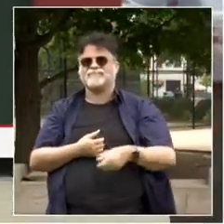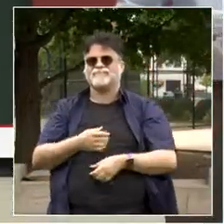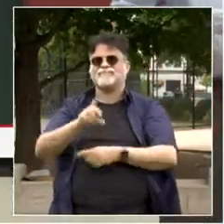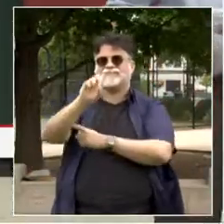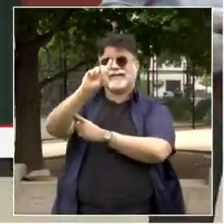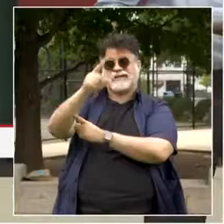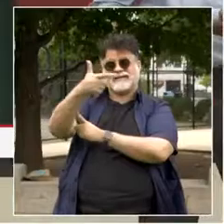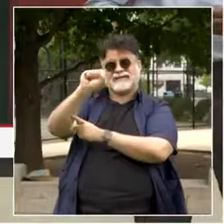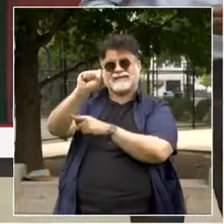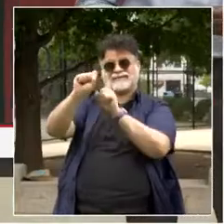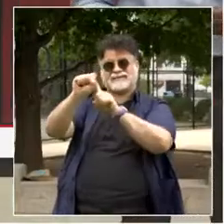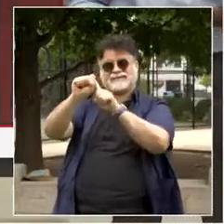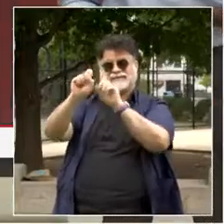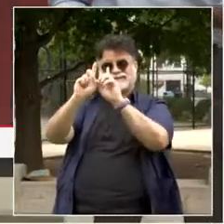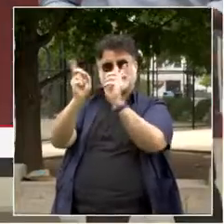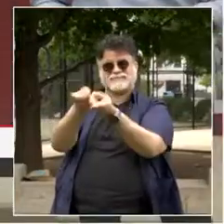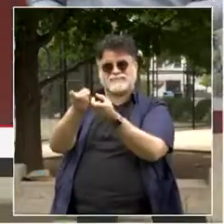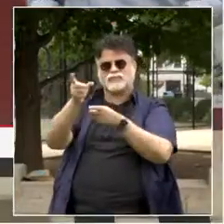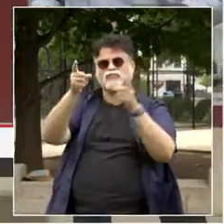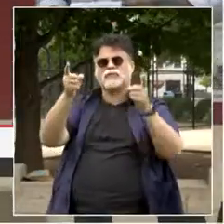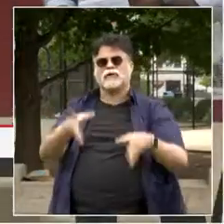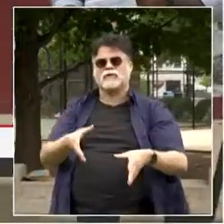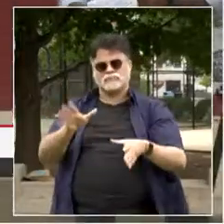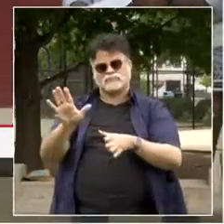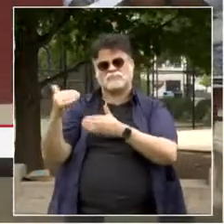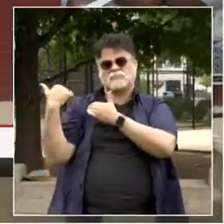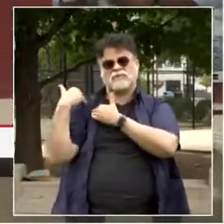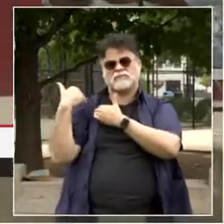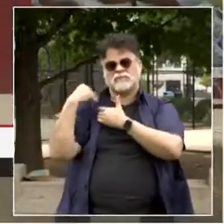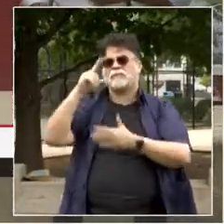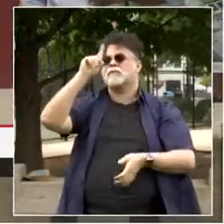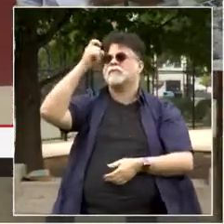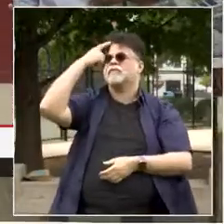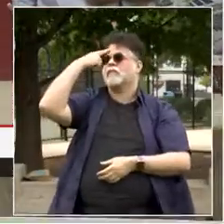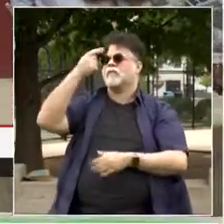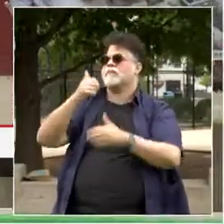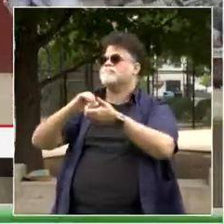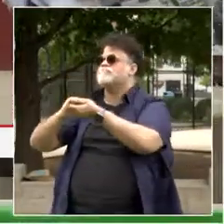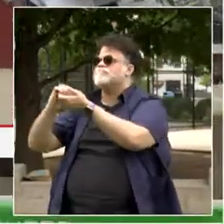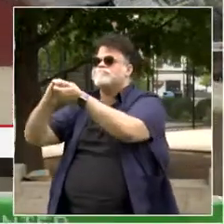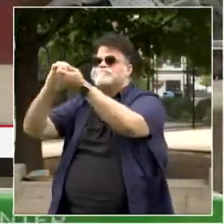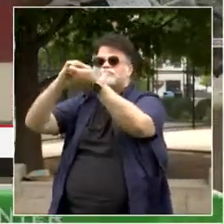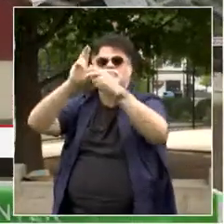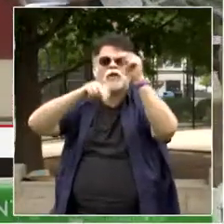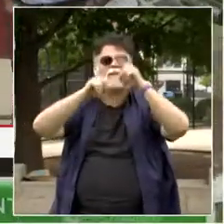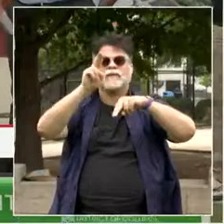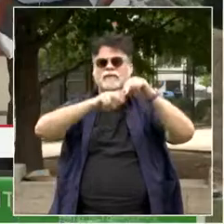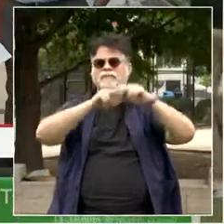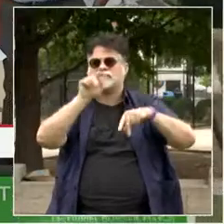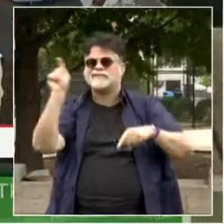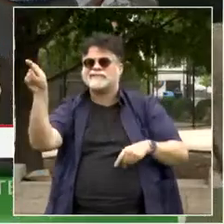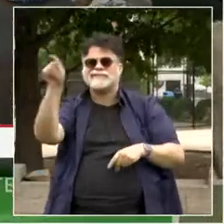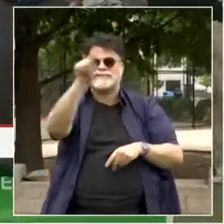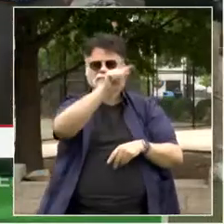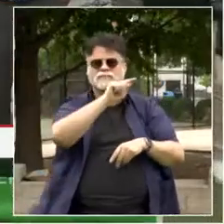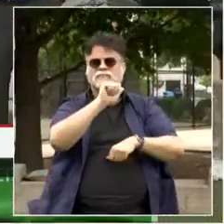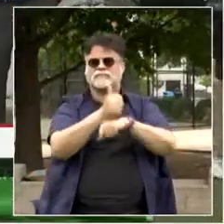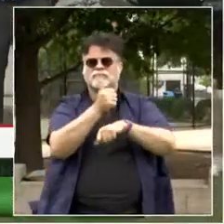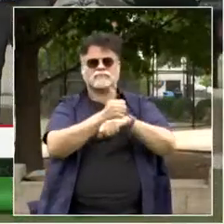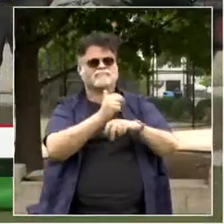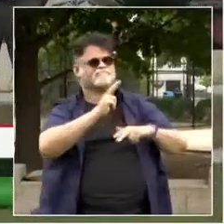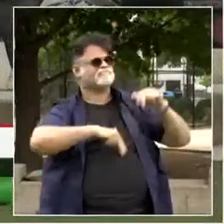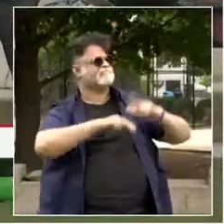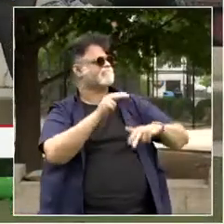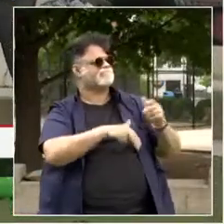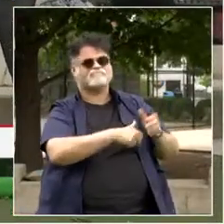the government's construction arm. And just Delano will talk a little bit more about this. But